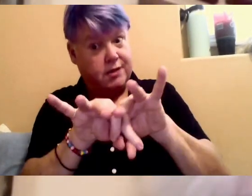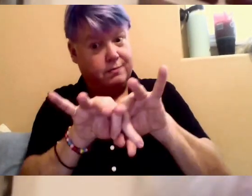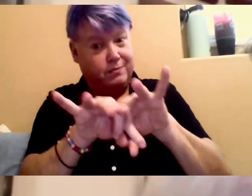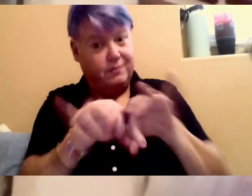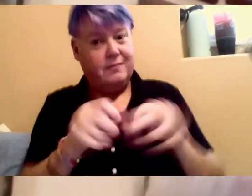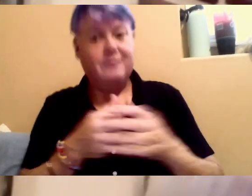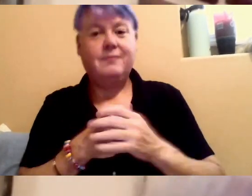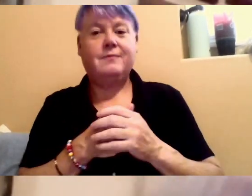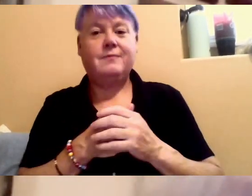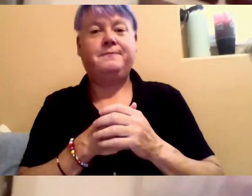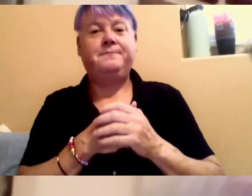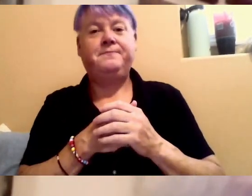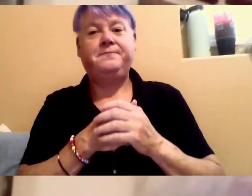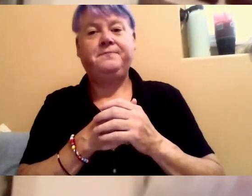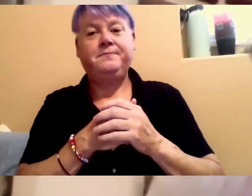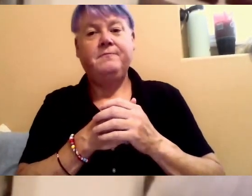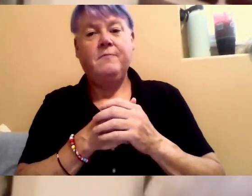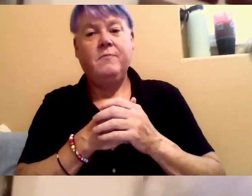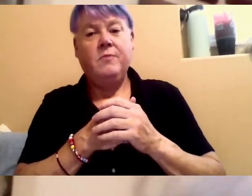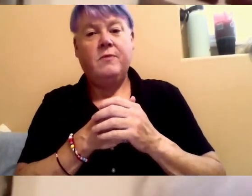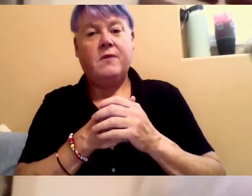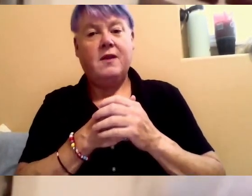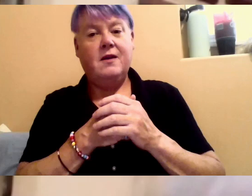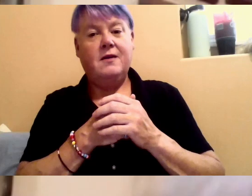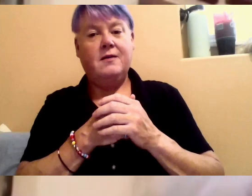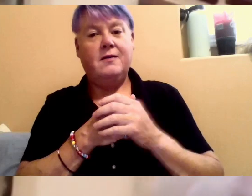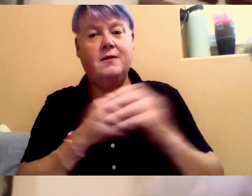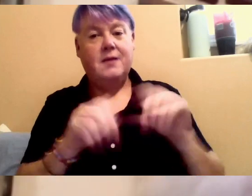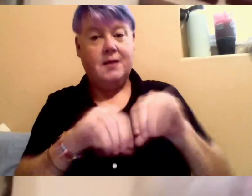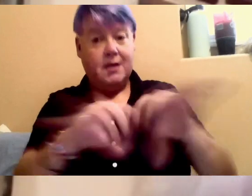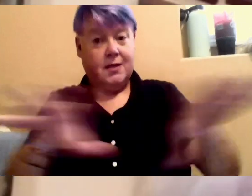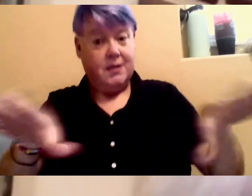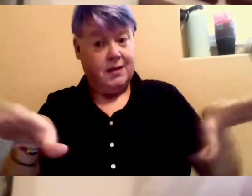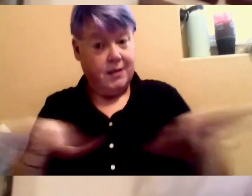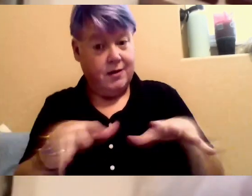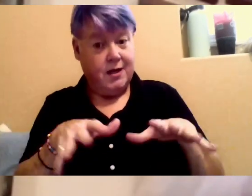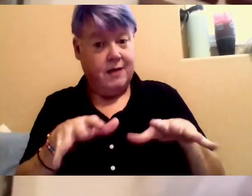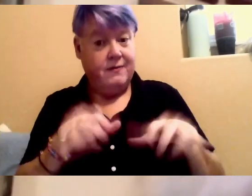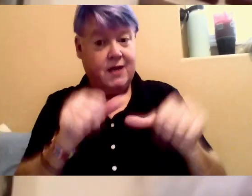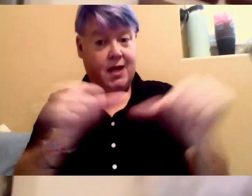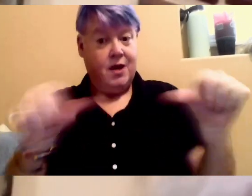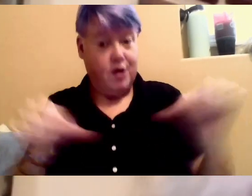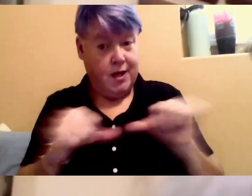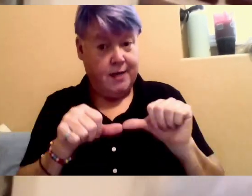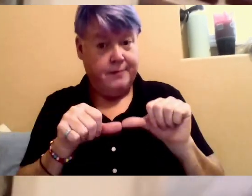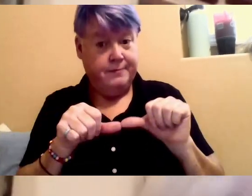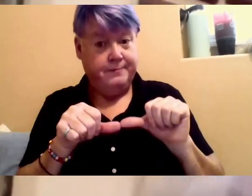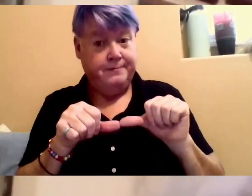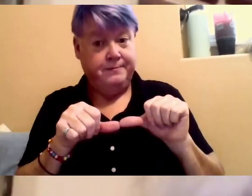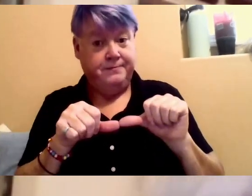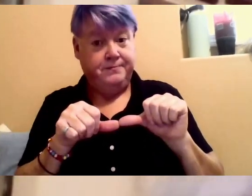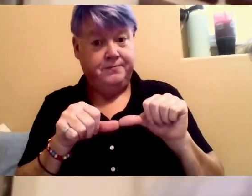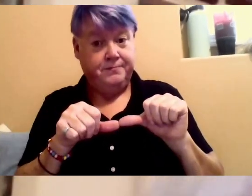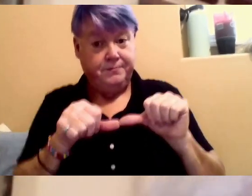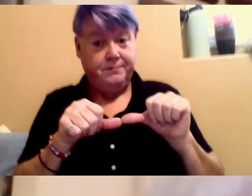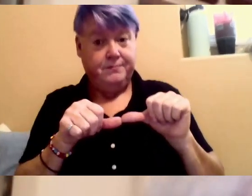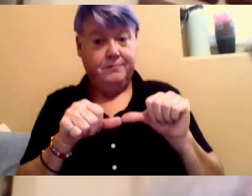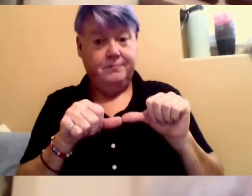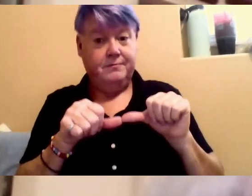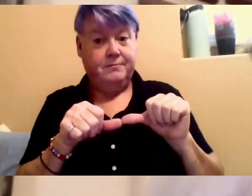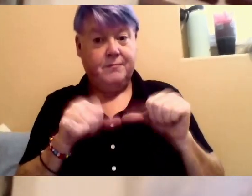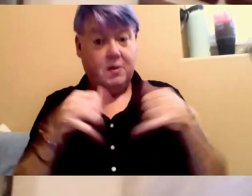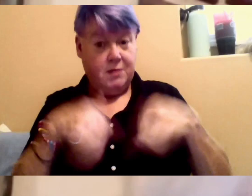basically. And the clearing of land was still going on when I was growing up. It probably still is, you